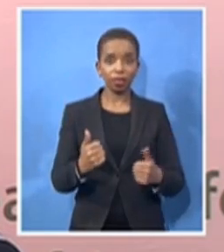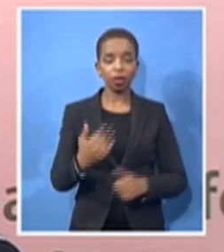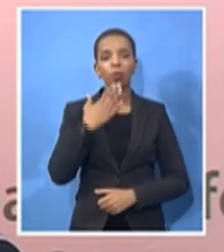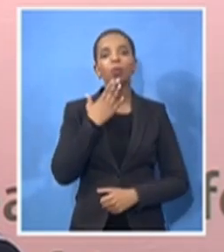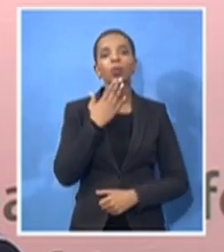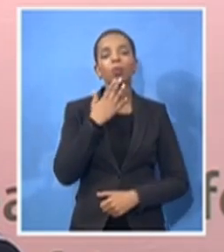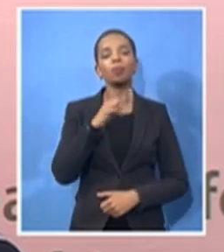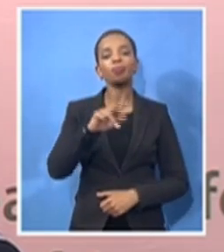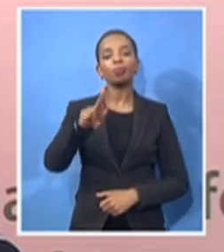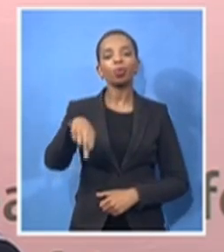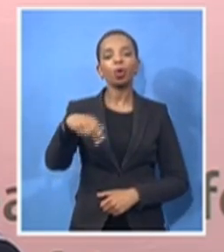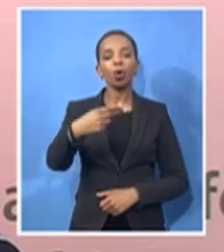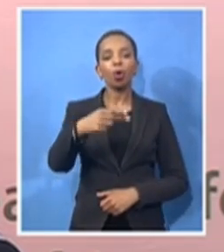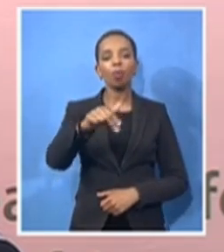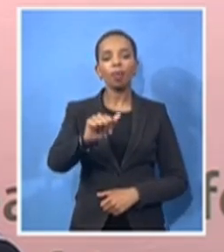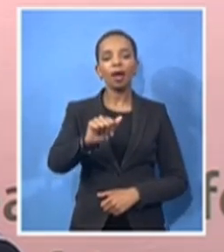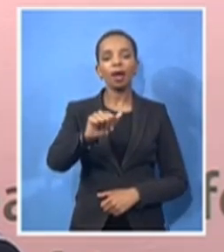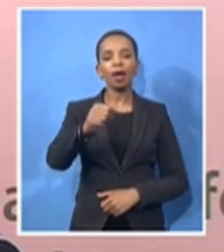Her Excellency the Ambassador